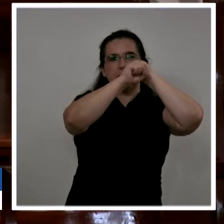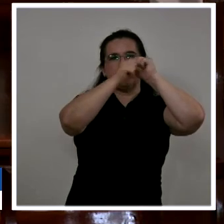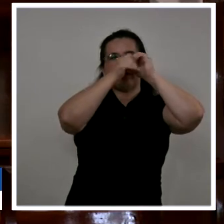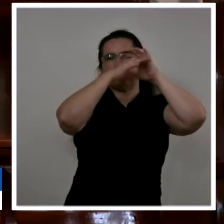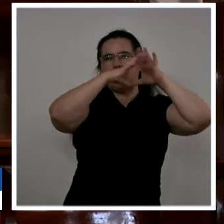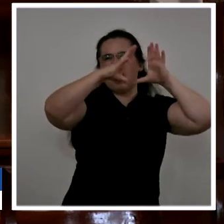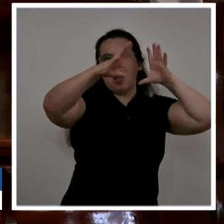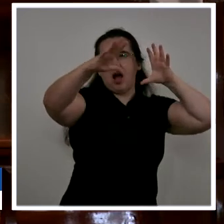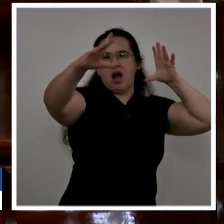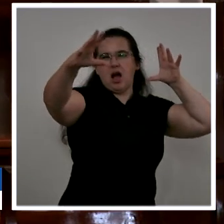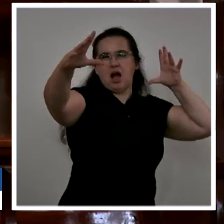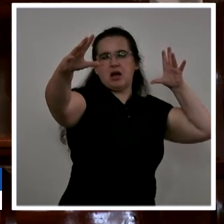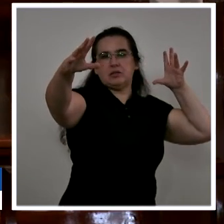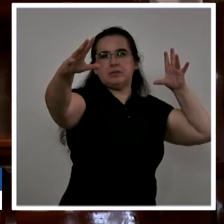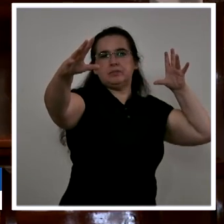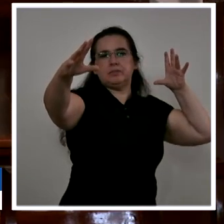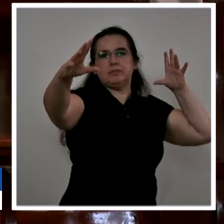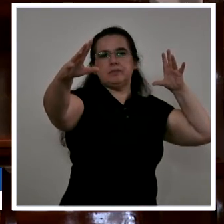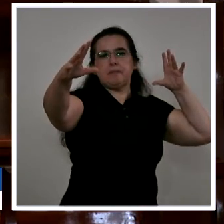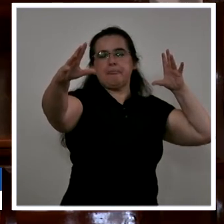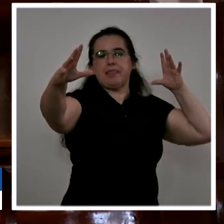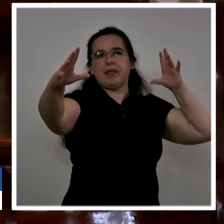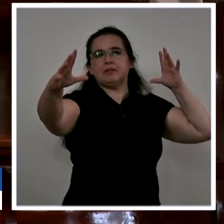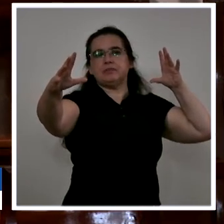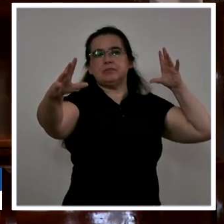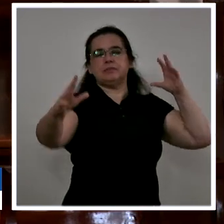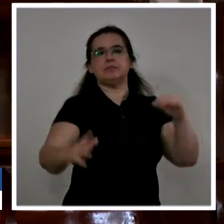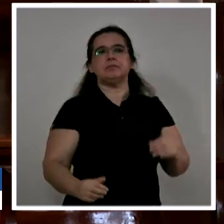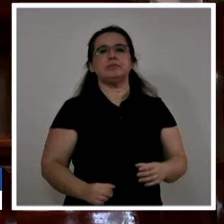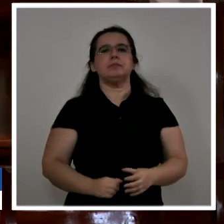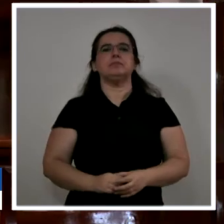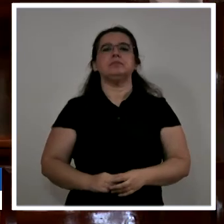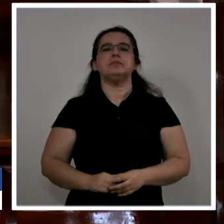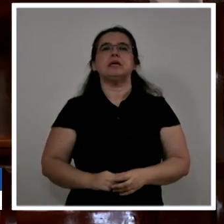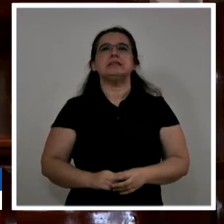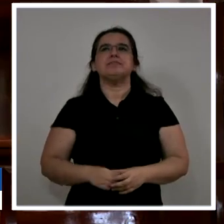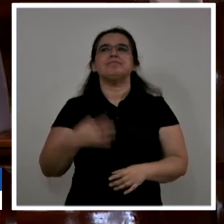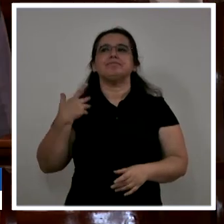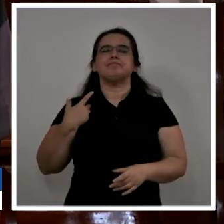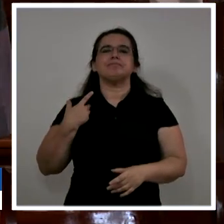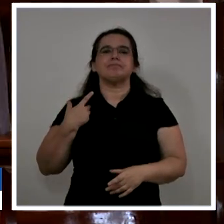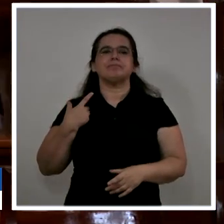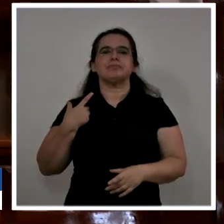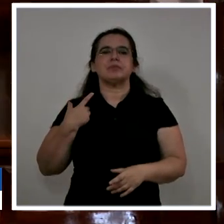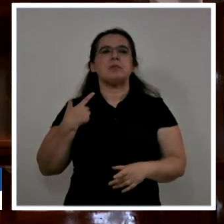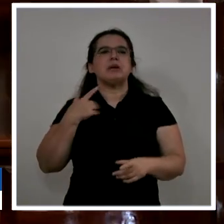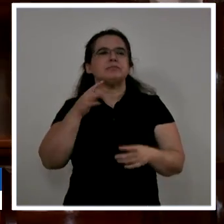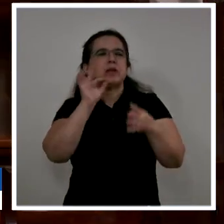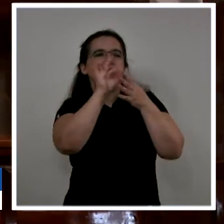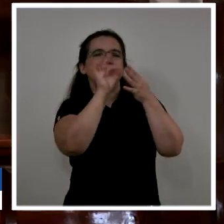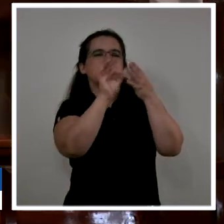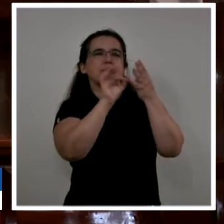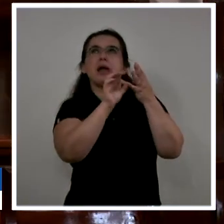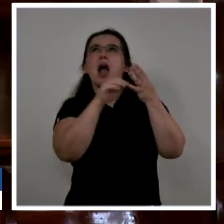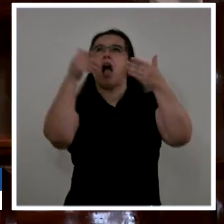vastidão, there's no hint that help will come from elsewhere to save us from ourselves. Não existe nenhum indício de que a ajuda vai vir